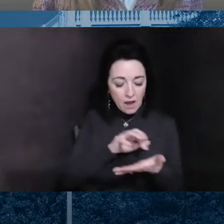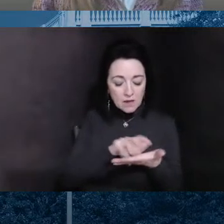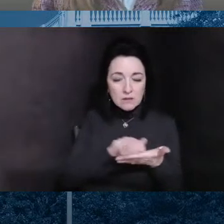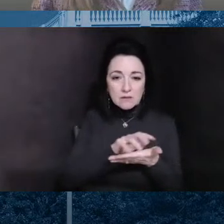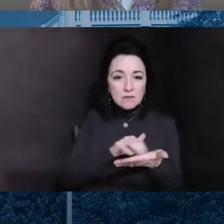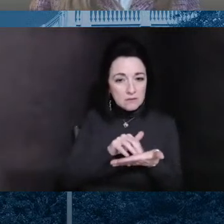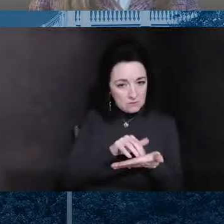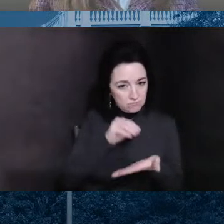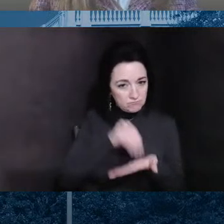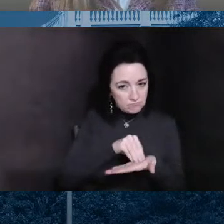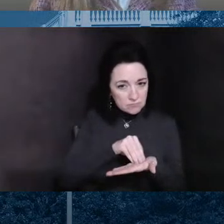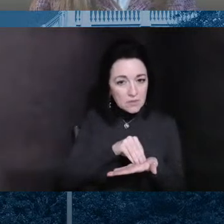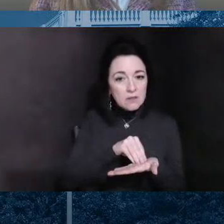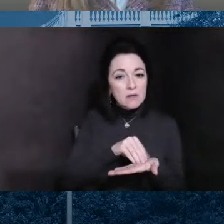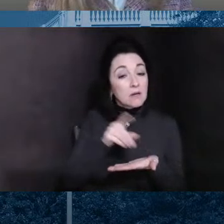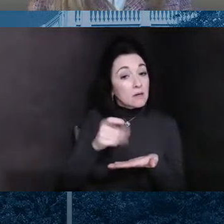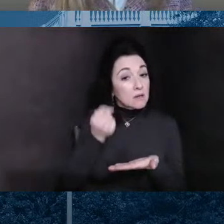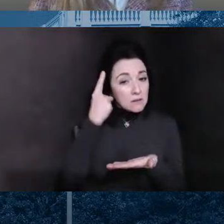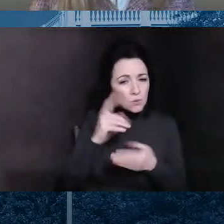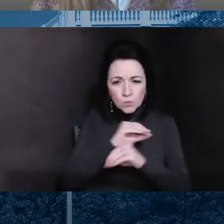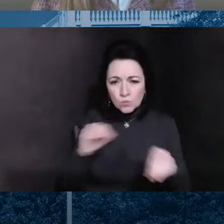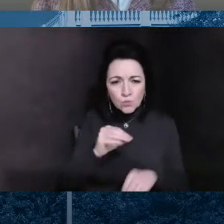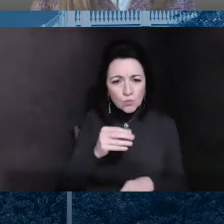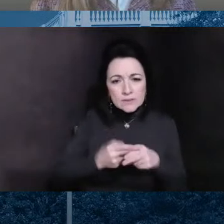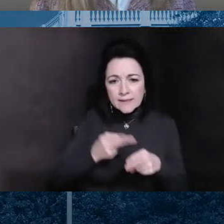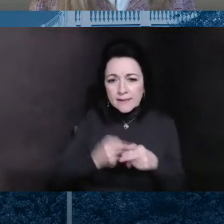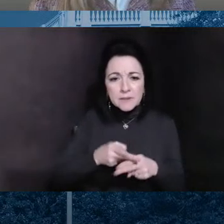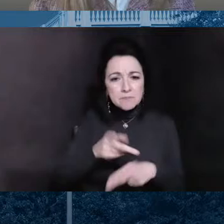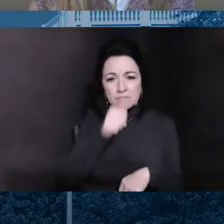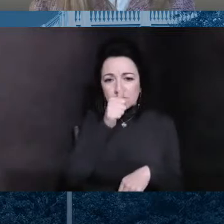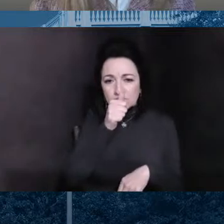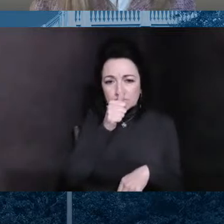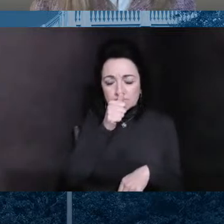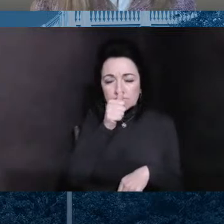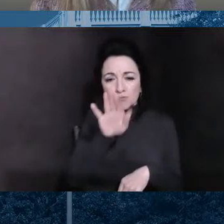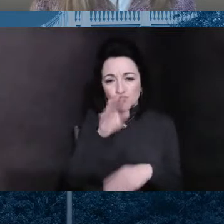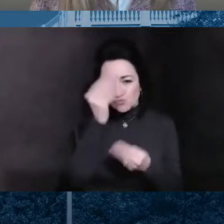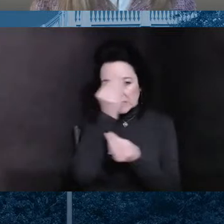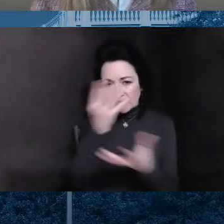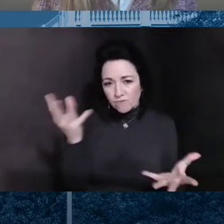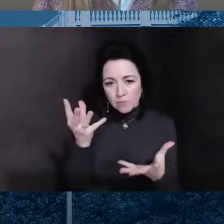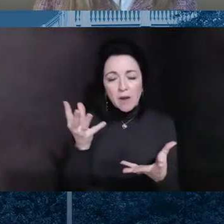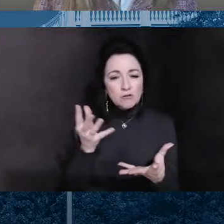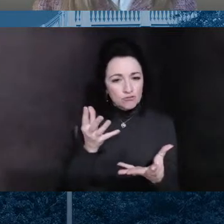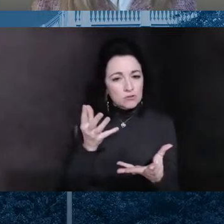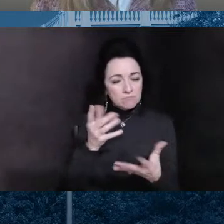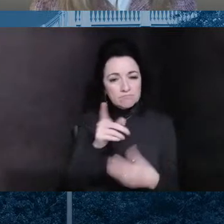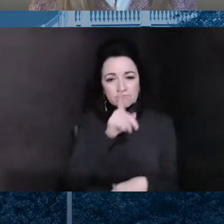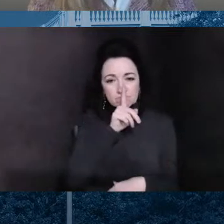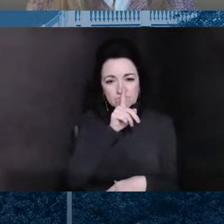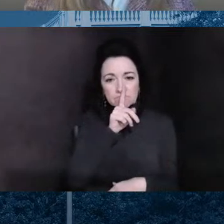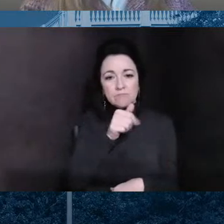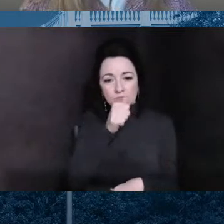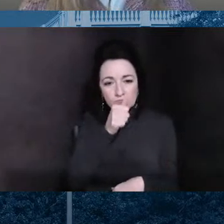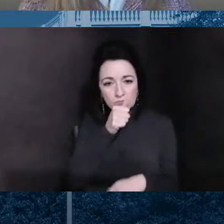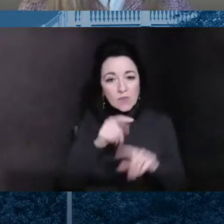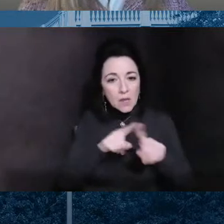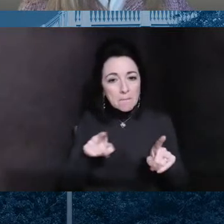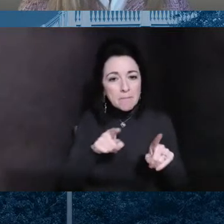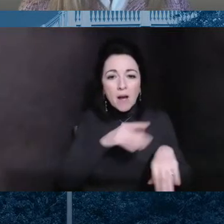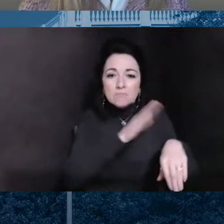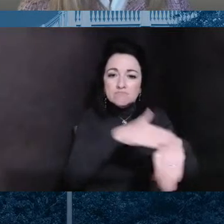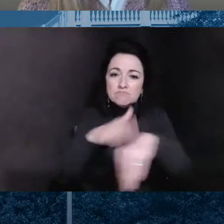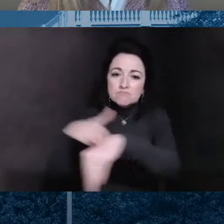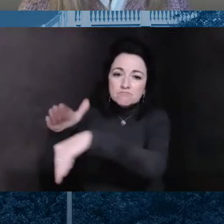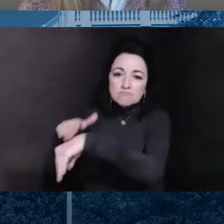registered anonymously that they may have come in contact, or they did come in contact with you within 6 feet for a 15-minute period of time. Very